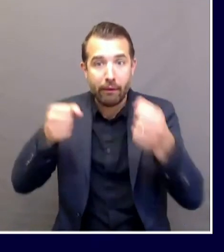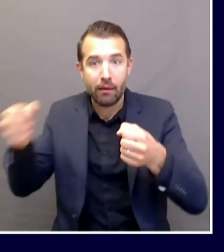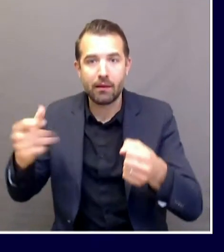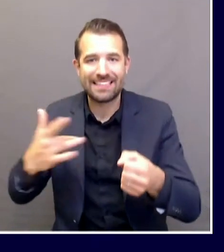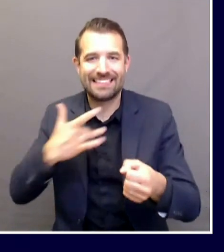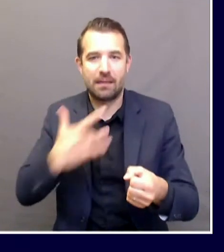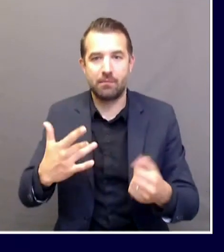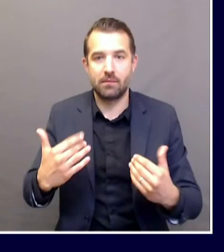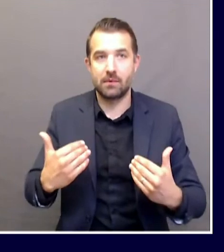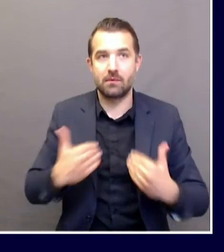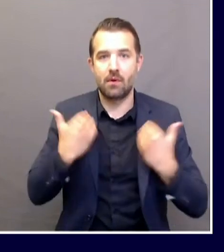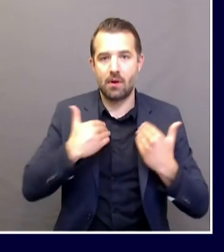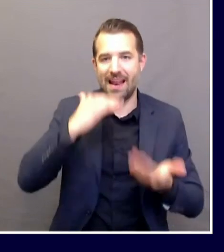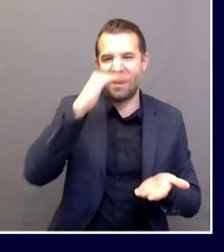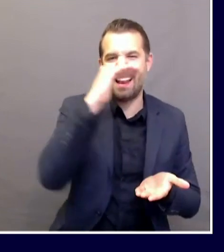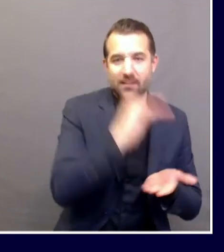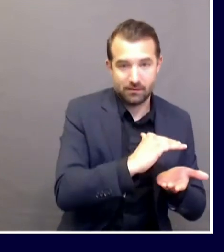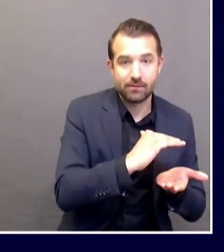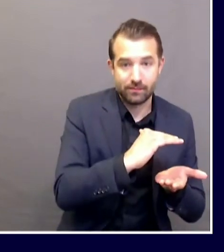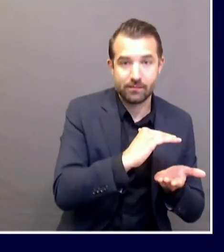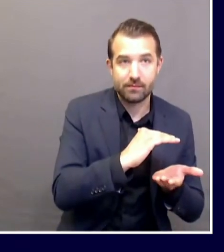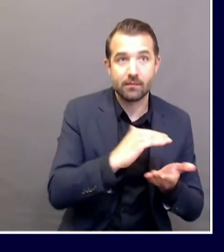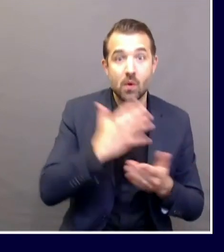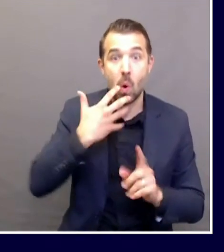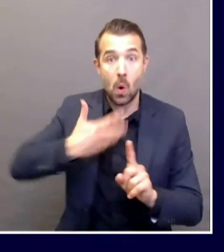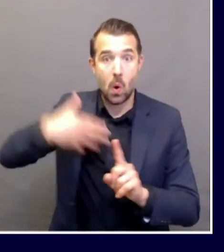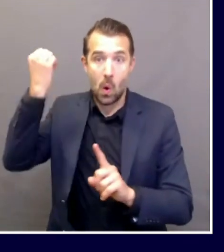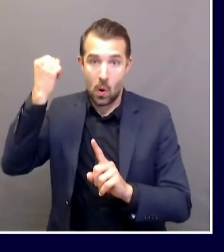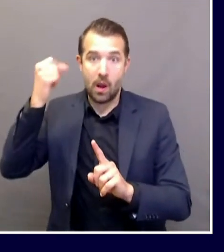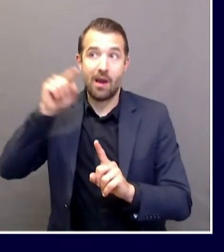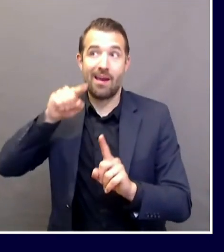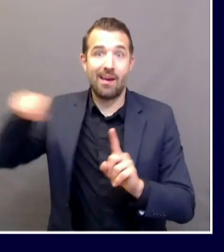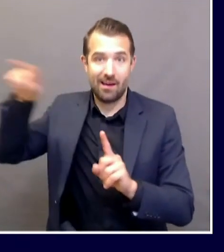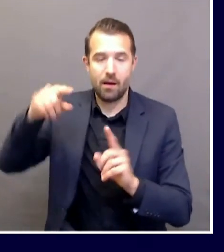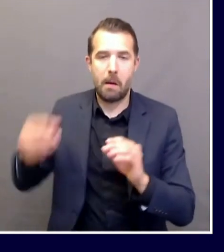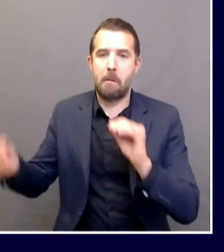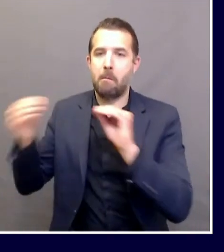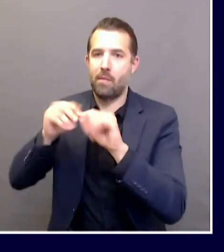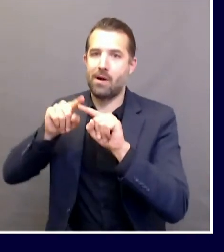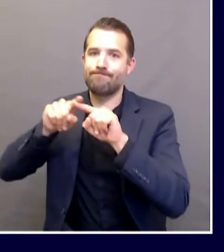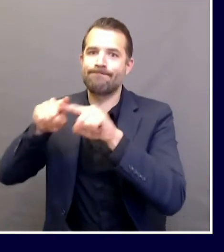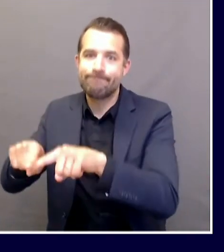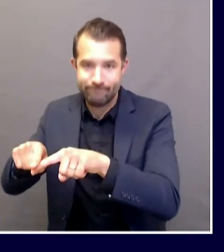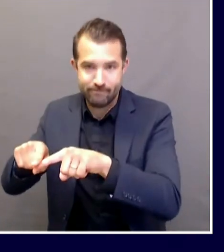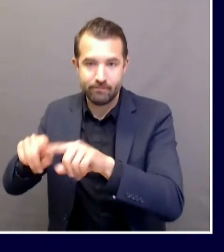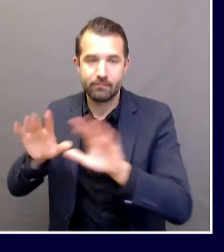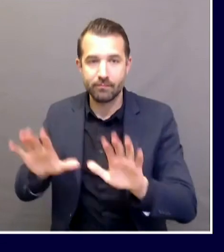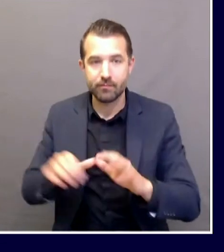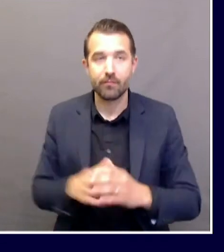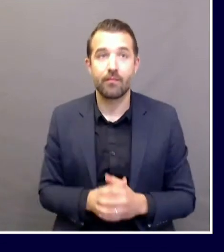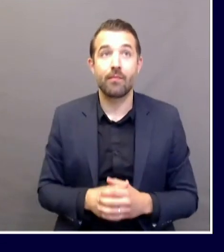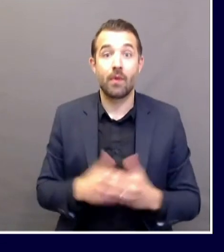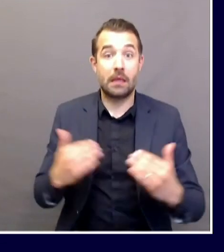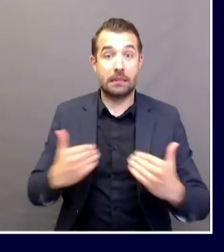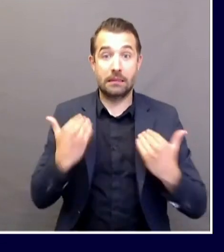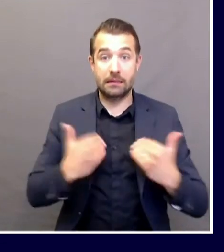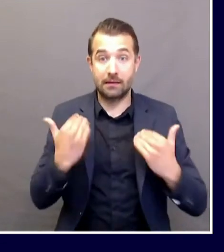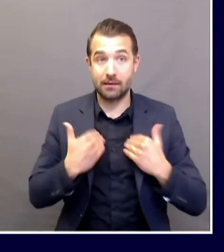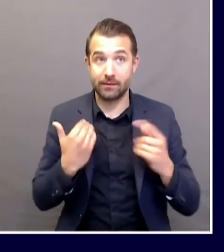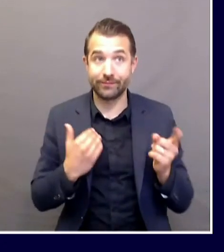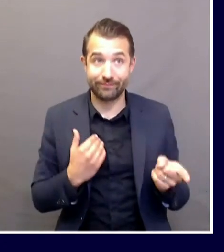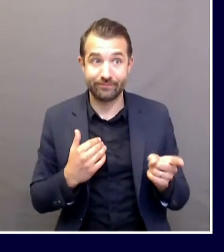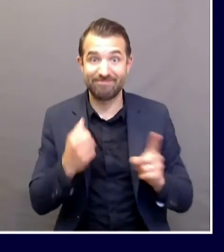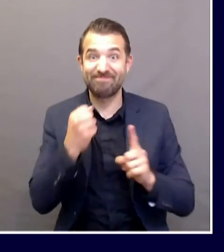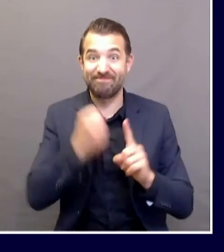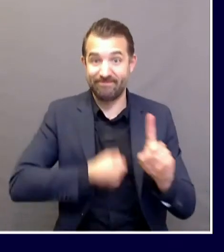affects people in an aggressive manner, it affects them in the same and in difficult ways. It can cause pretty rapid collapse